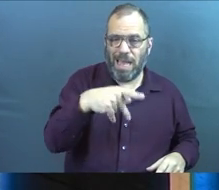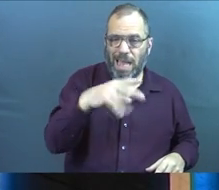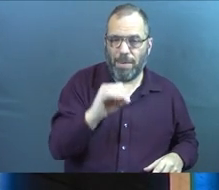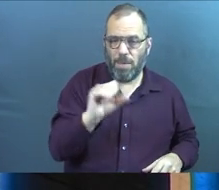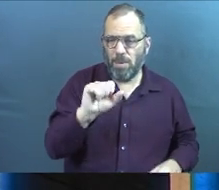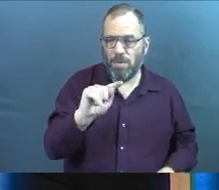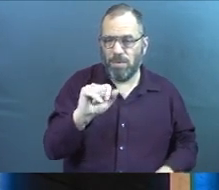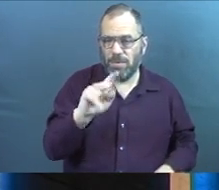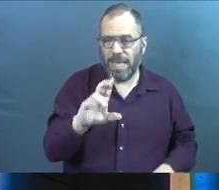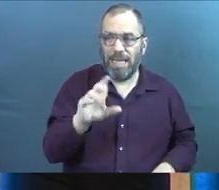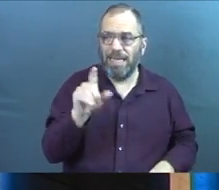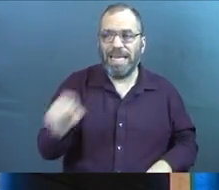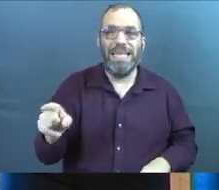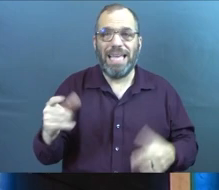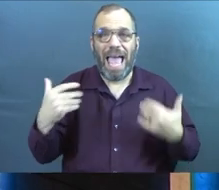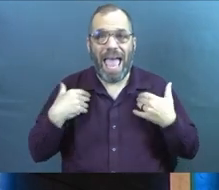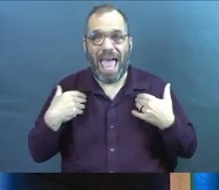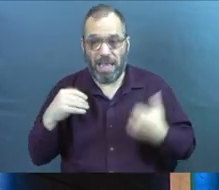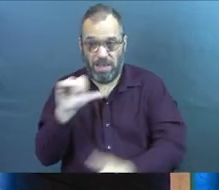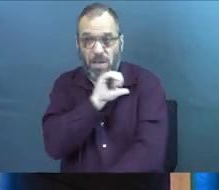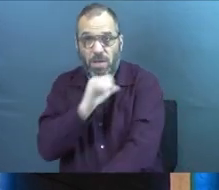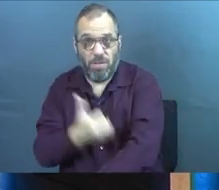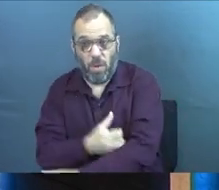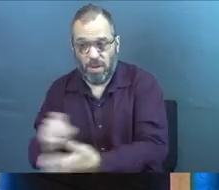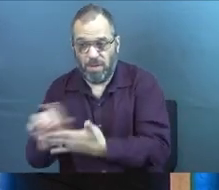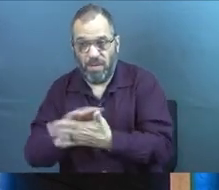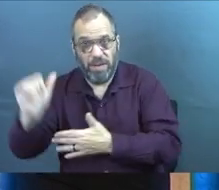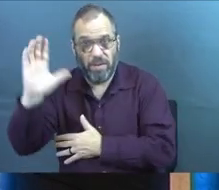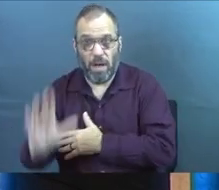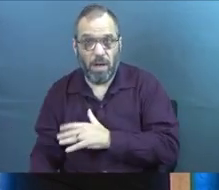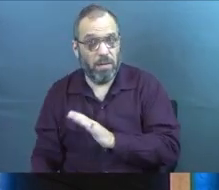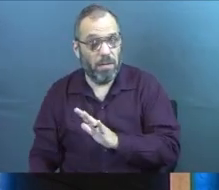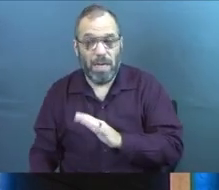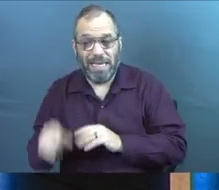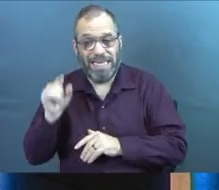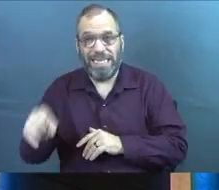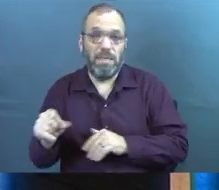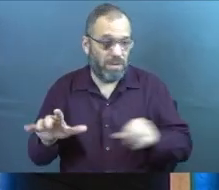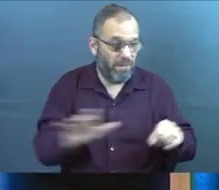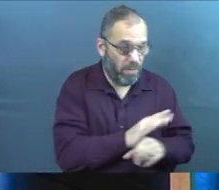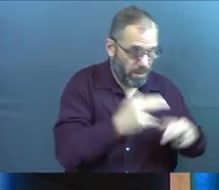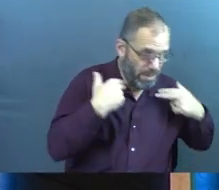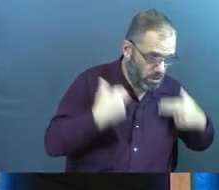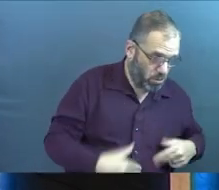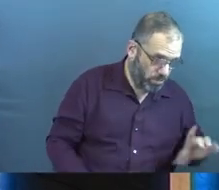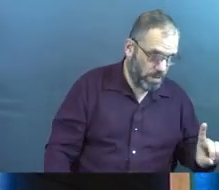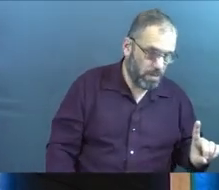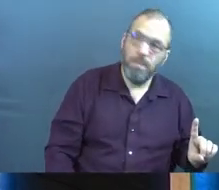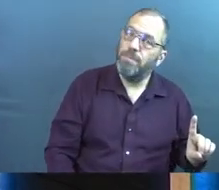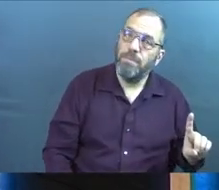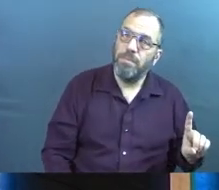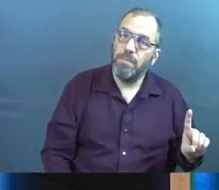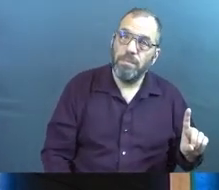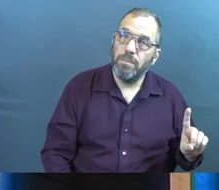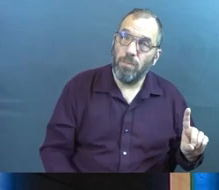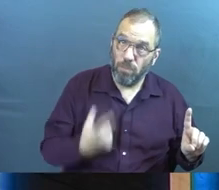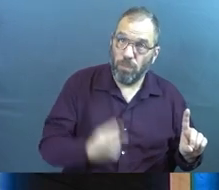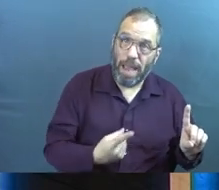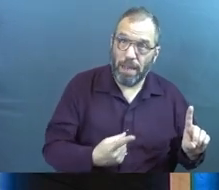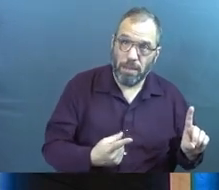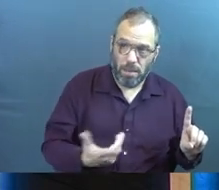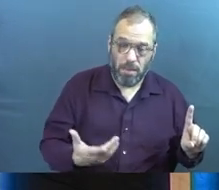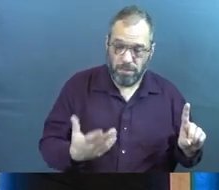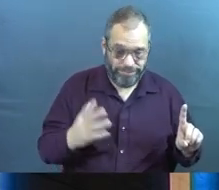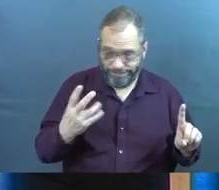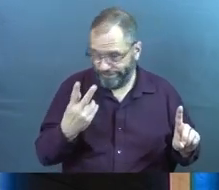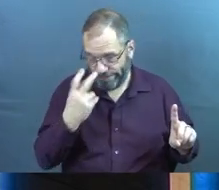people think that he no longer had the authority and the divinity of God within him, that he was just fully human being while here on earth, right? So